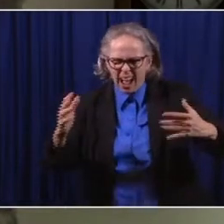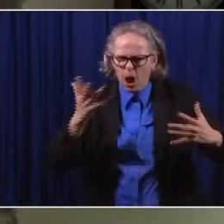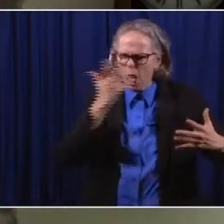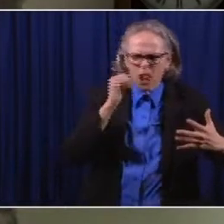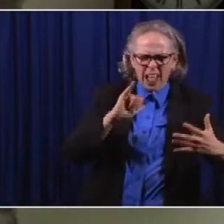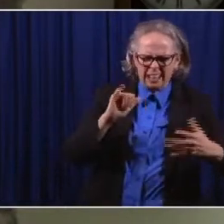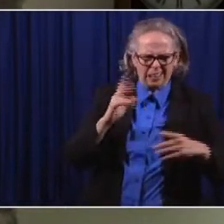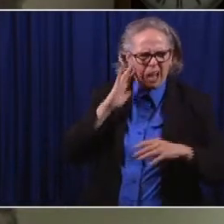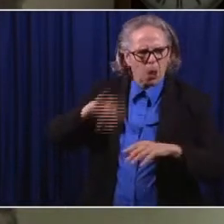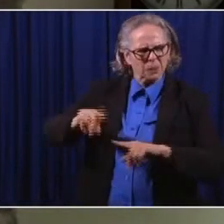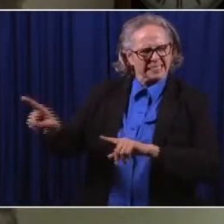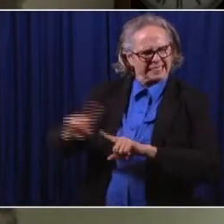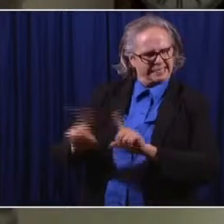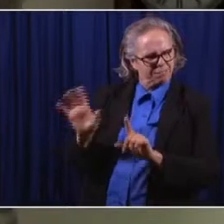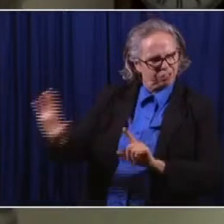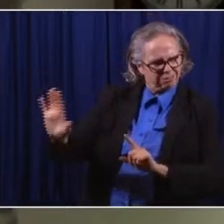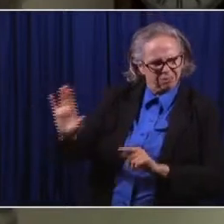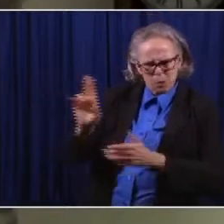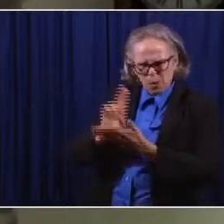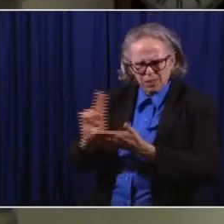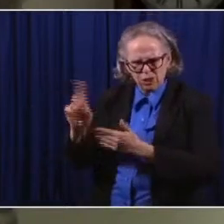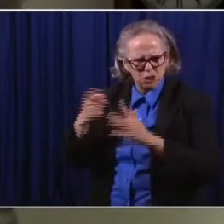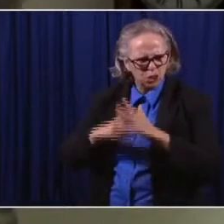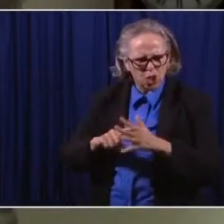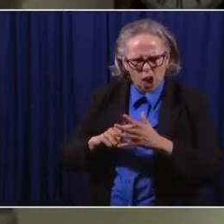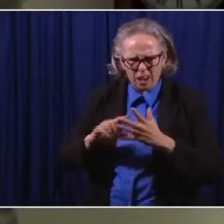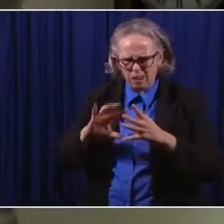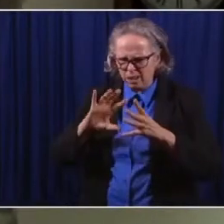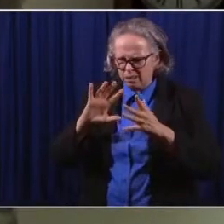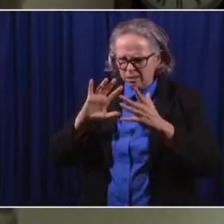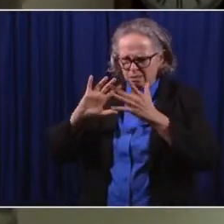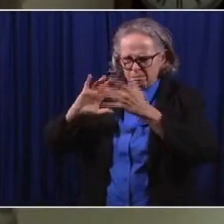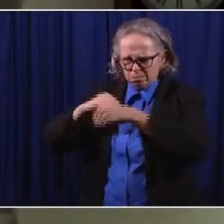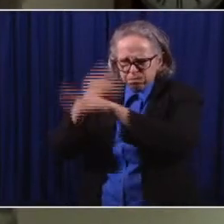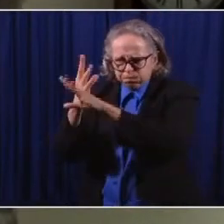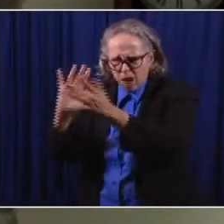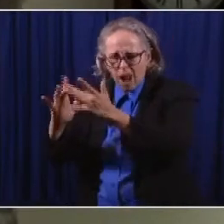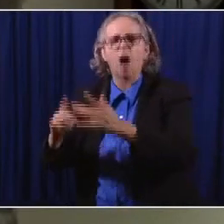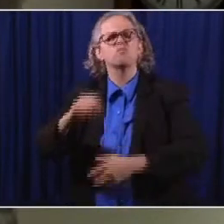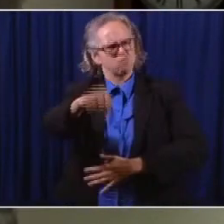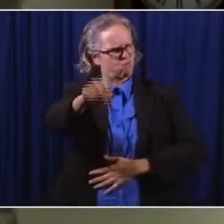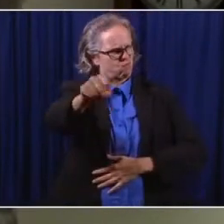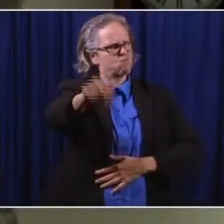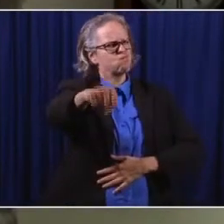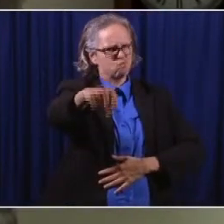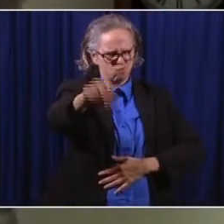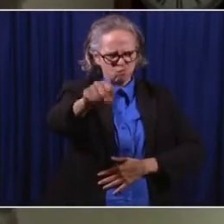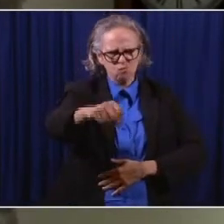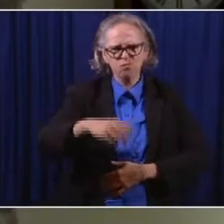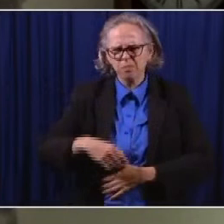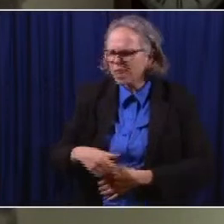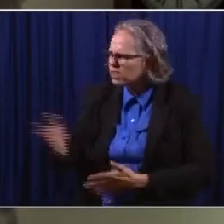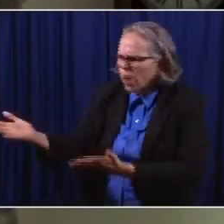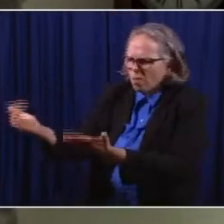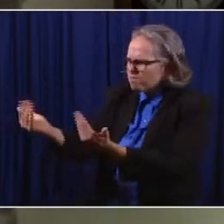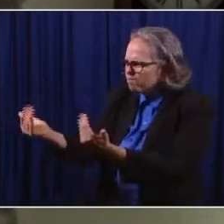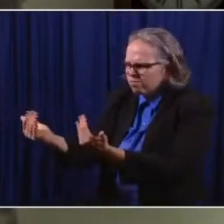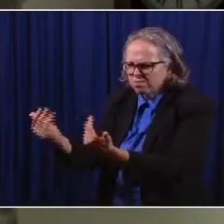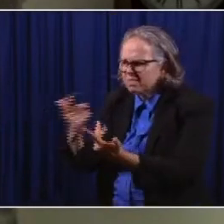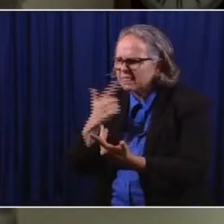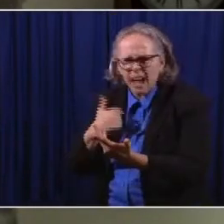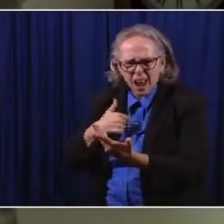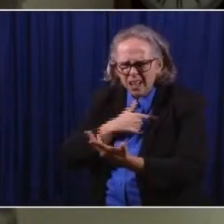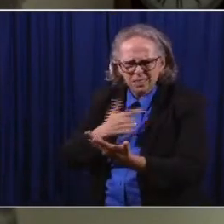on, I think you started all online. Is that correct? That's correct, sir. And so just kind of walk us through what has been